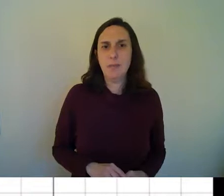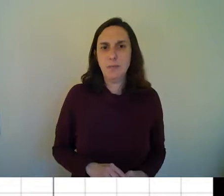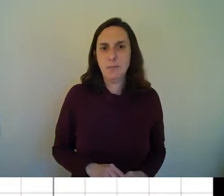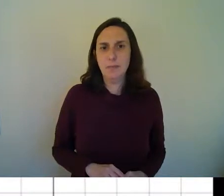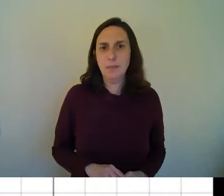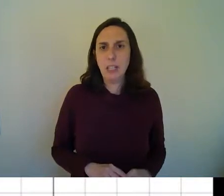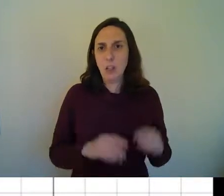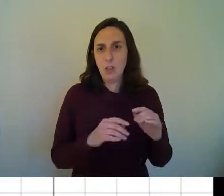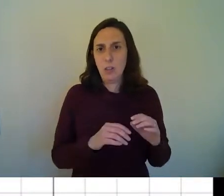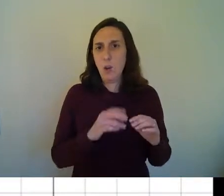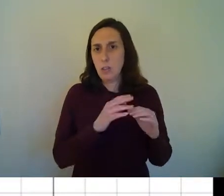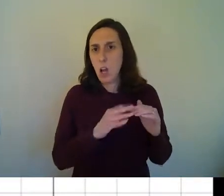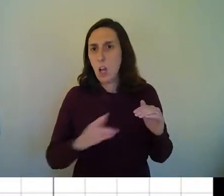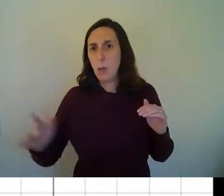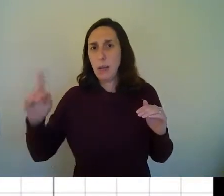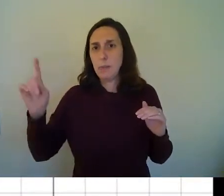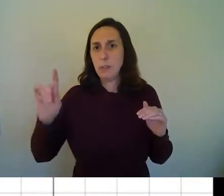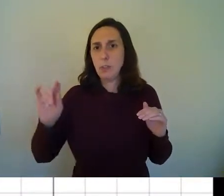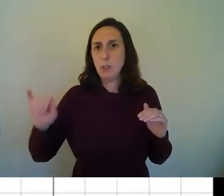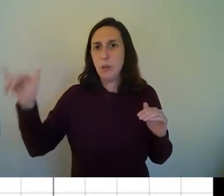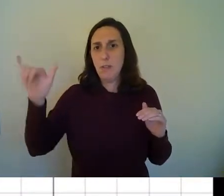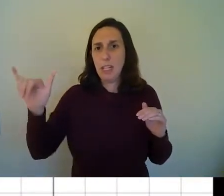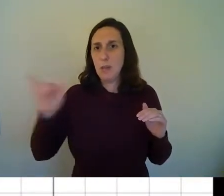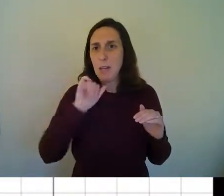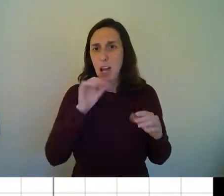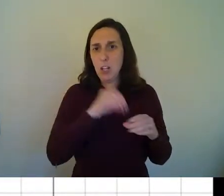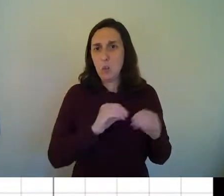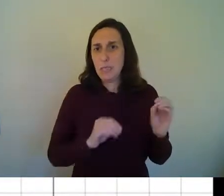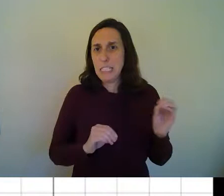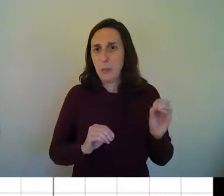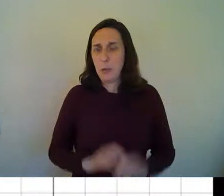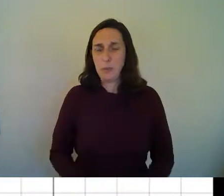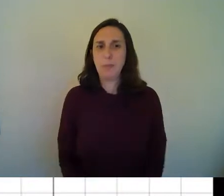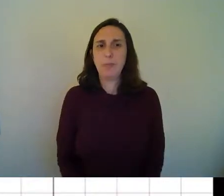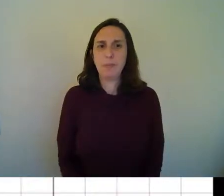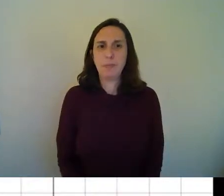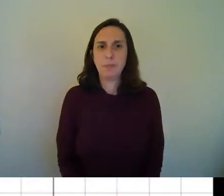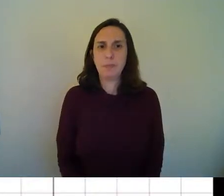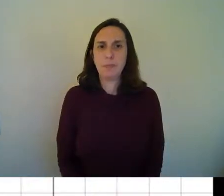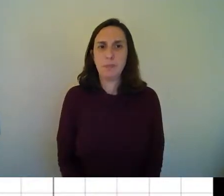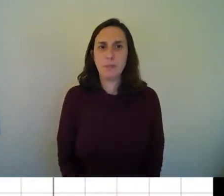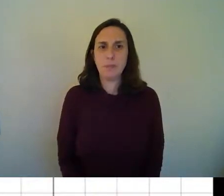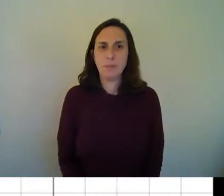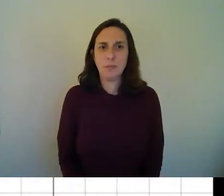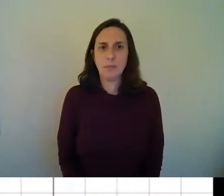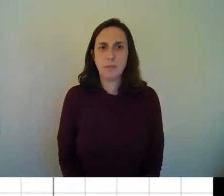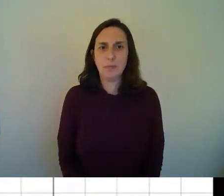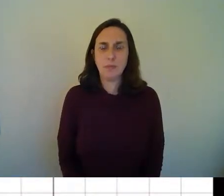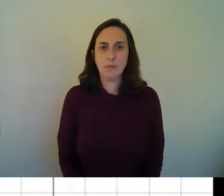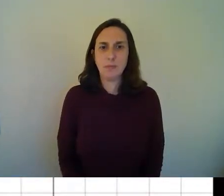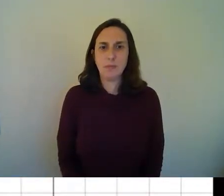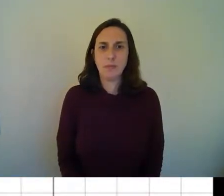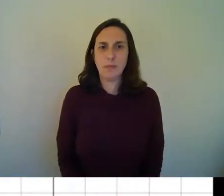infinity. Those are my two domain notations. Now again, the important thing is for the context of what we're doing, the asymptotic behavior we're looking